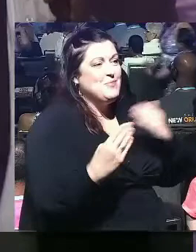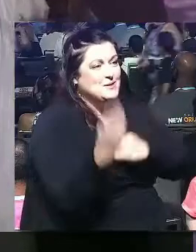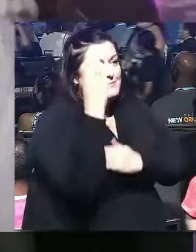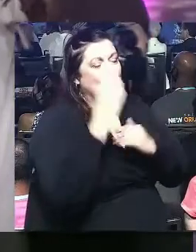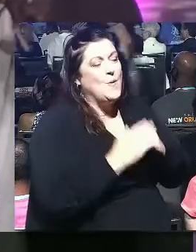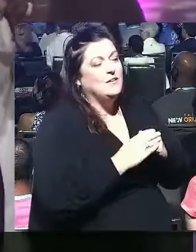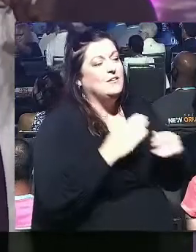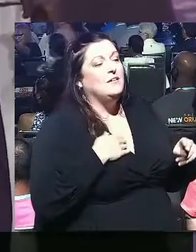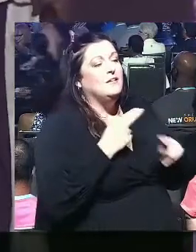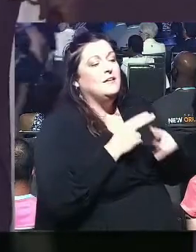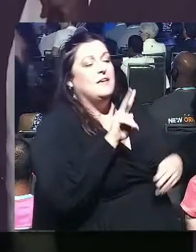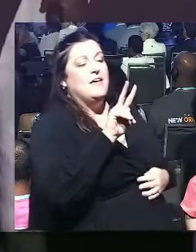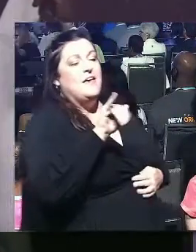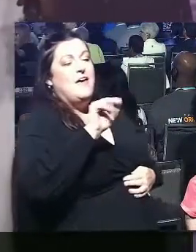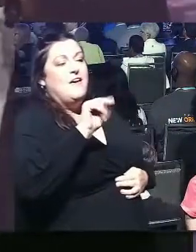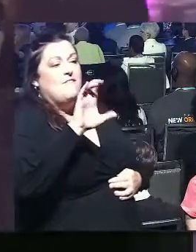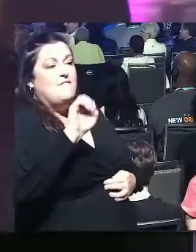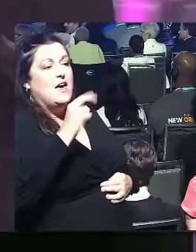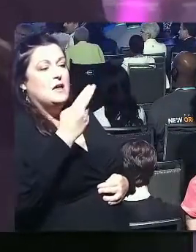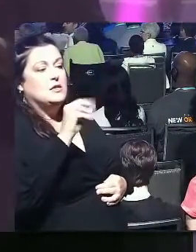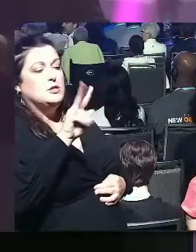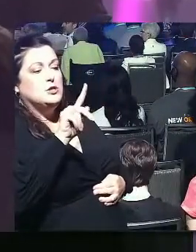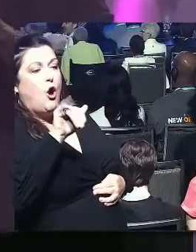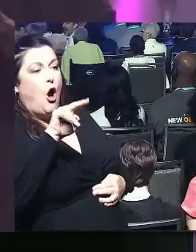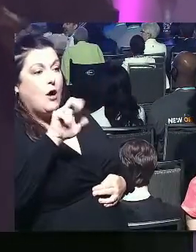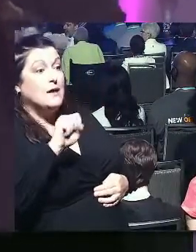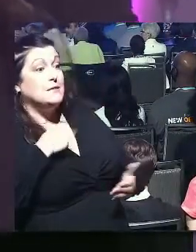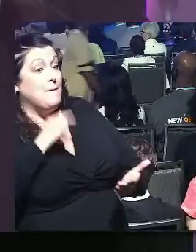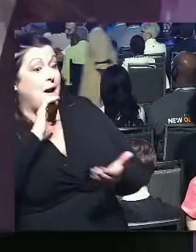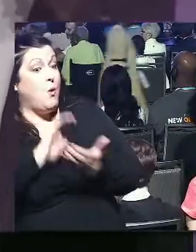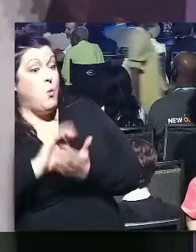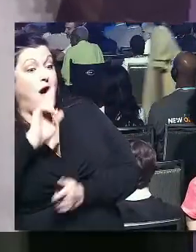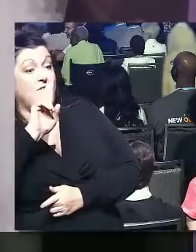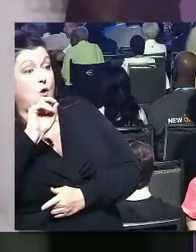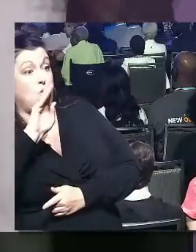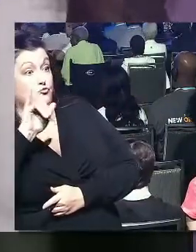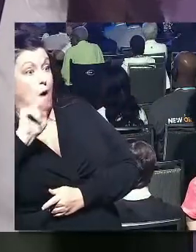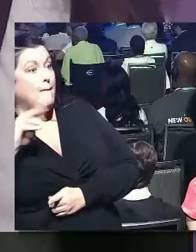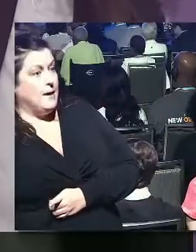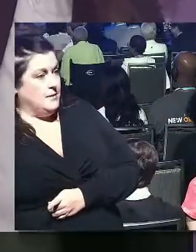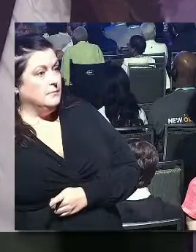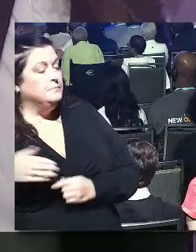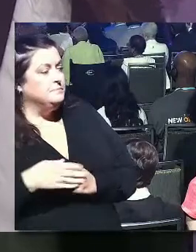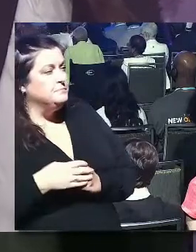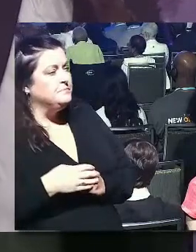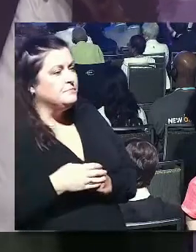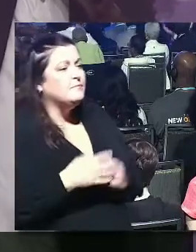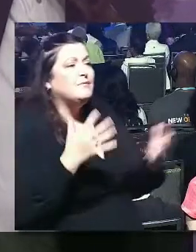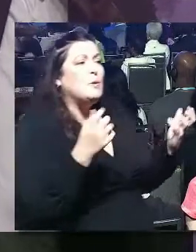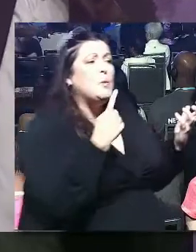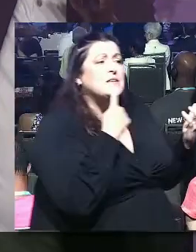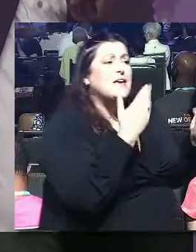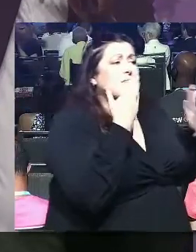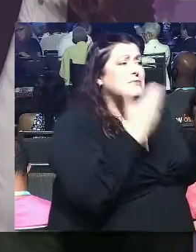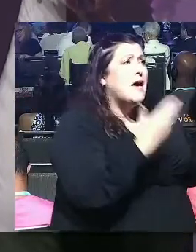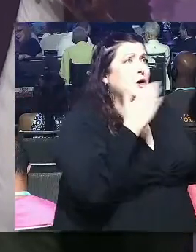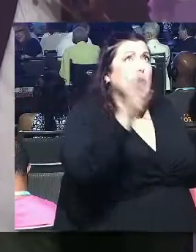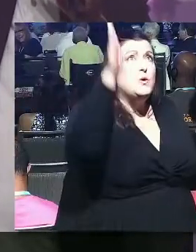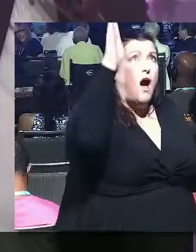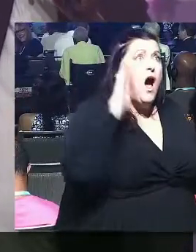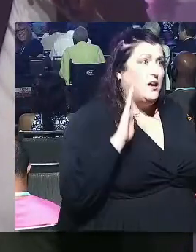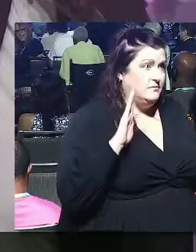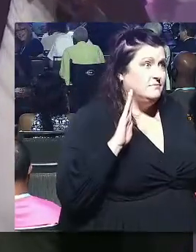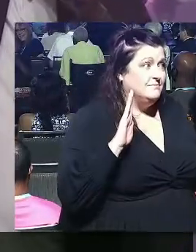My name is Vince Hawkins. This is my wife, Robin. And first of all, we want to say thank you, God.